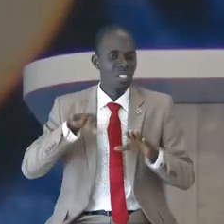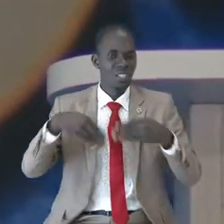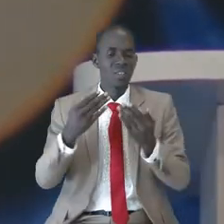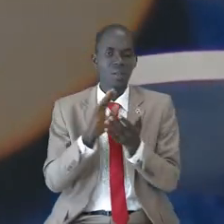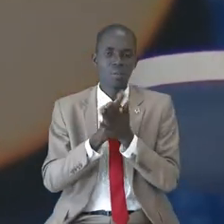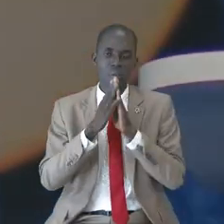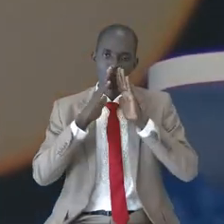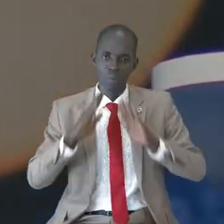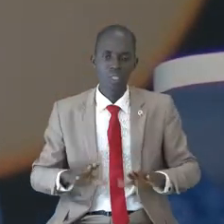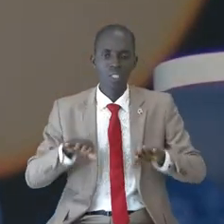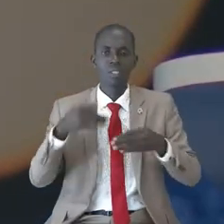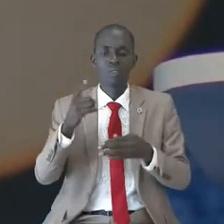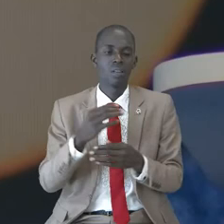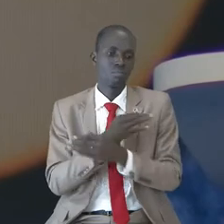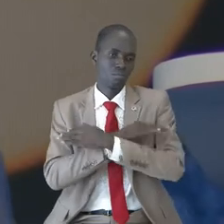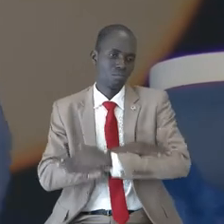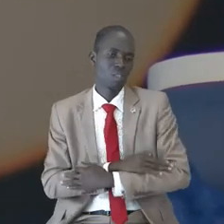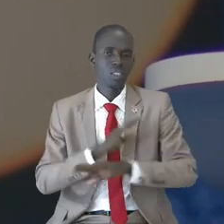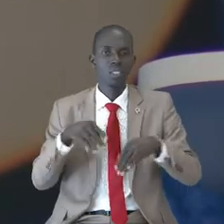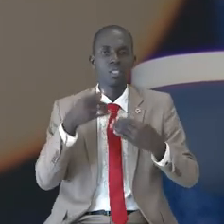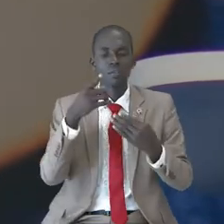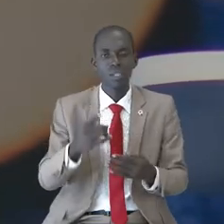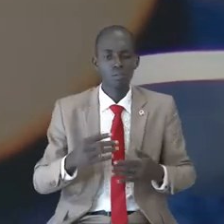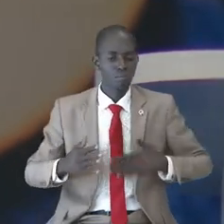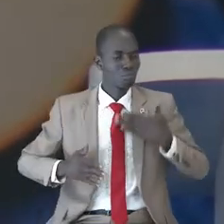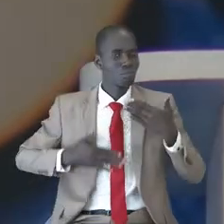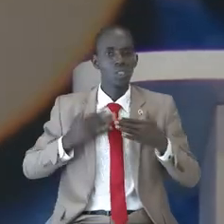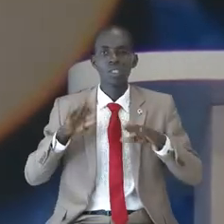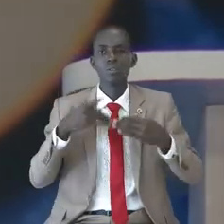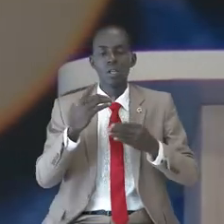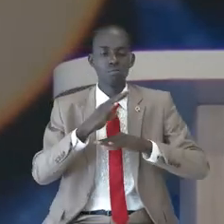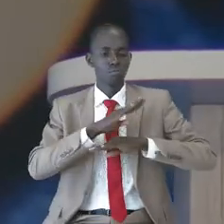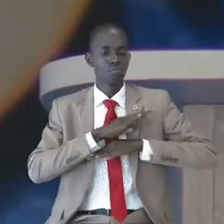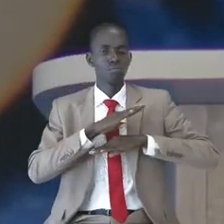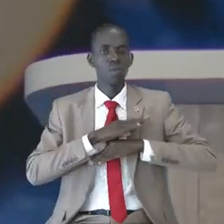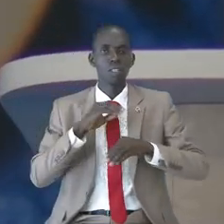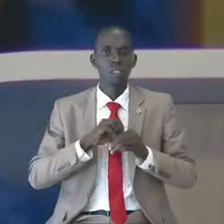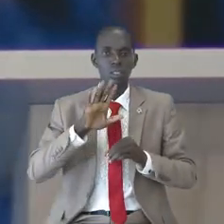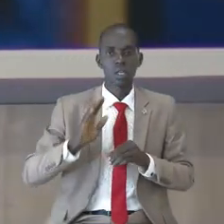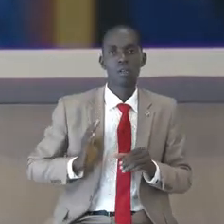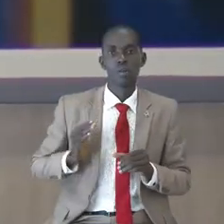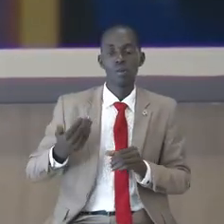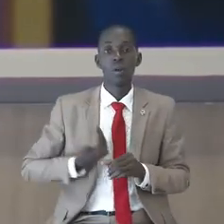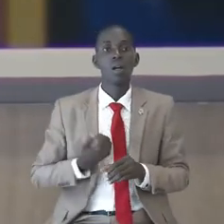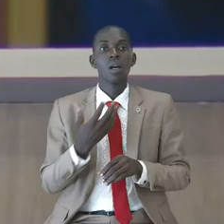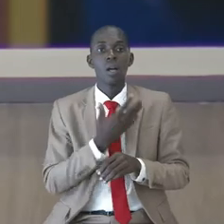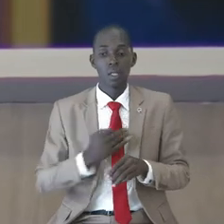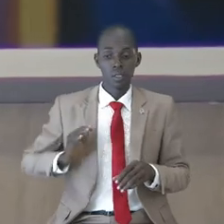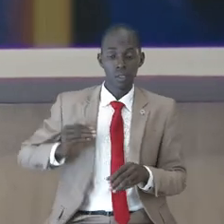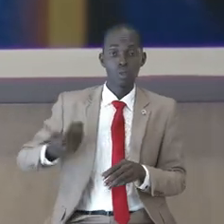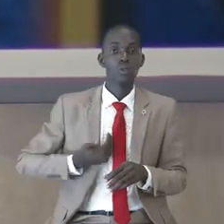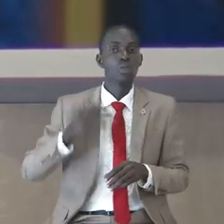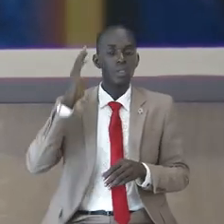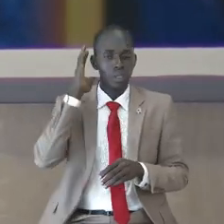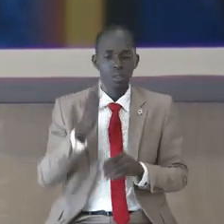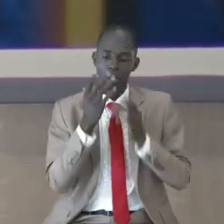give them rest, I'll give them joy, I'll give them satisfaction in their soul, and their soul shall